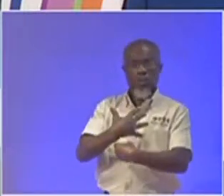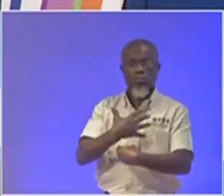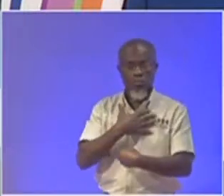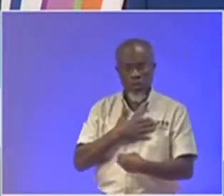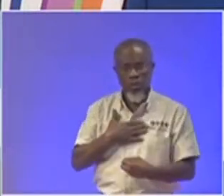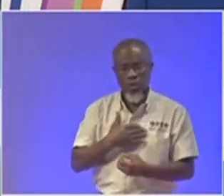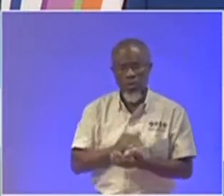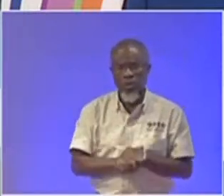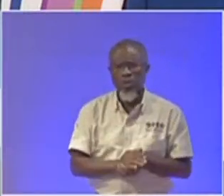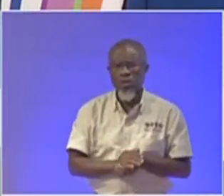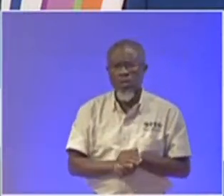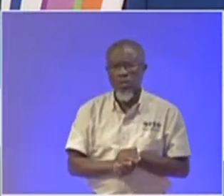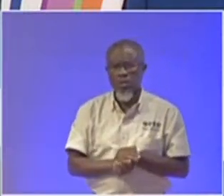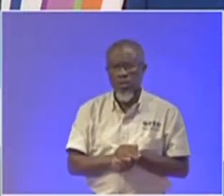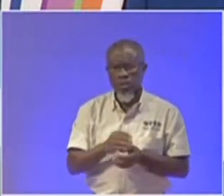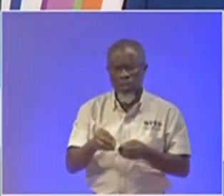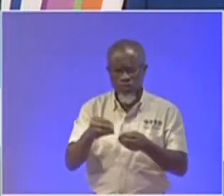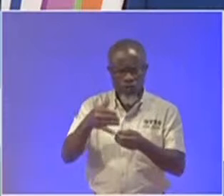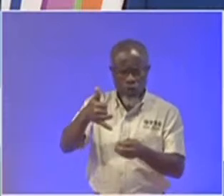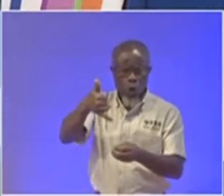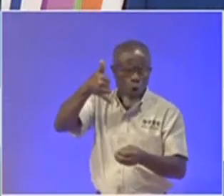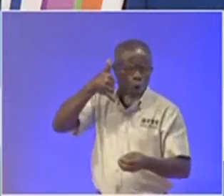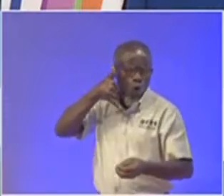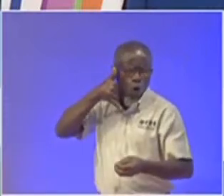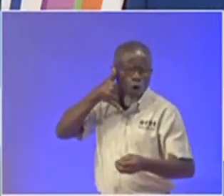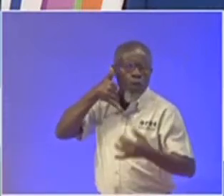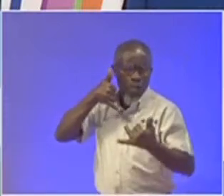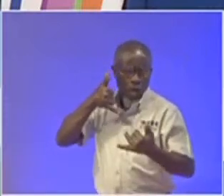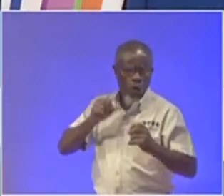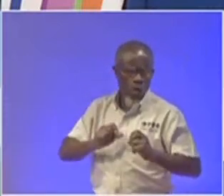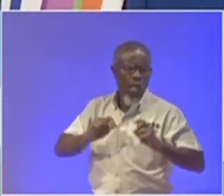776-0440. Give us a call live to join the conversation at